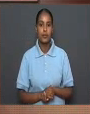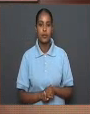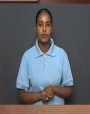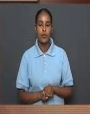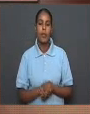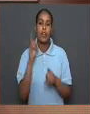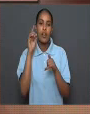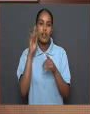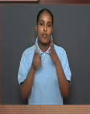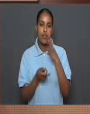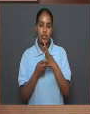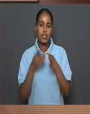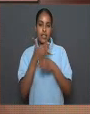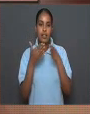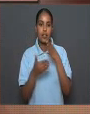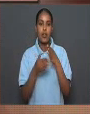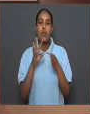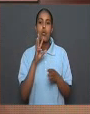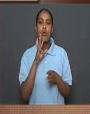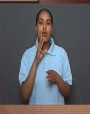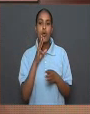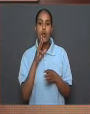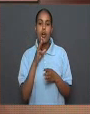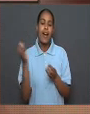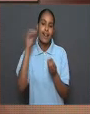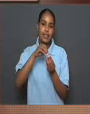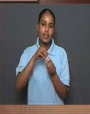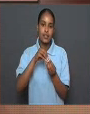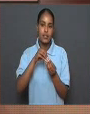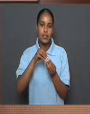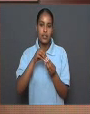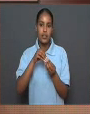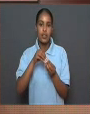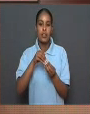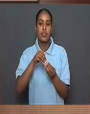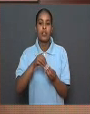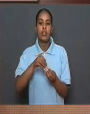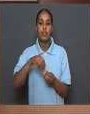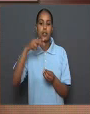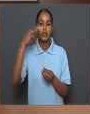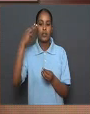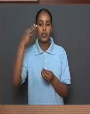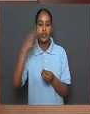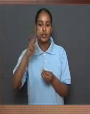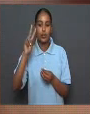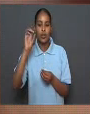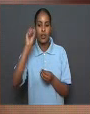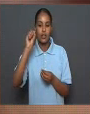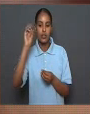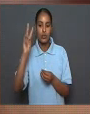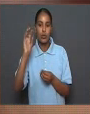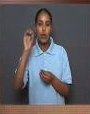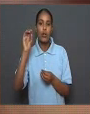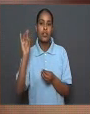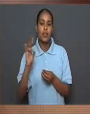In the fourth step, water is then added to the pyrosulfuric acid to produce